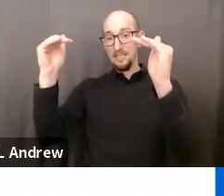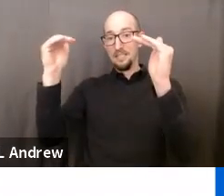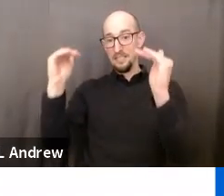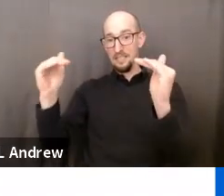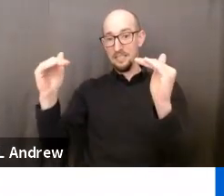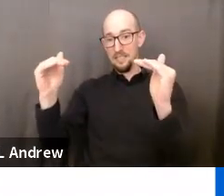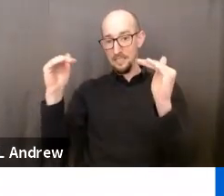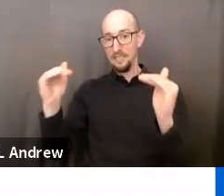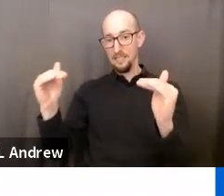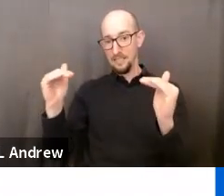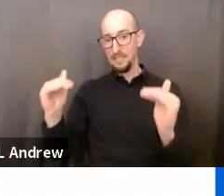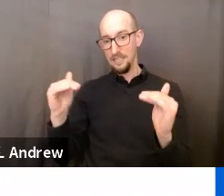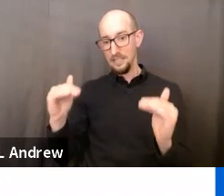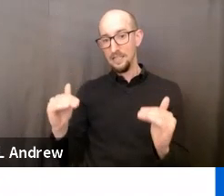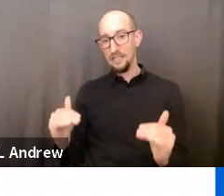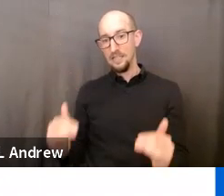from the census tract